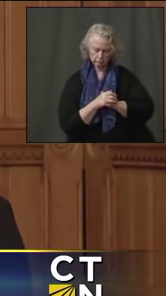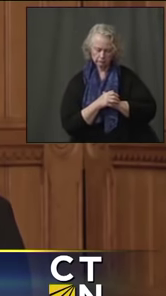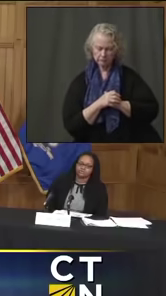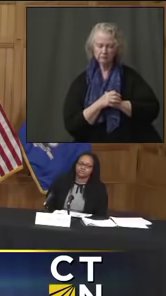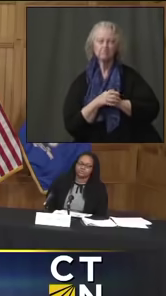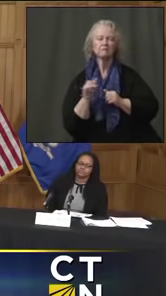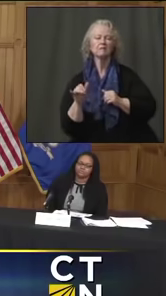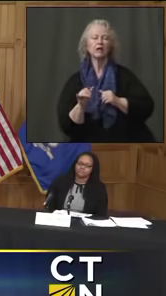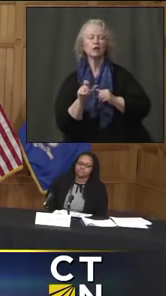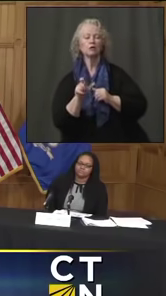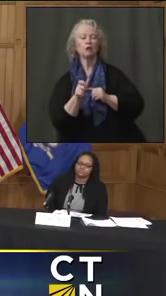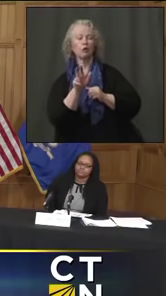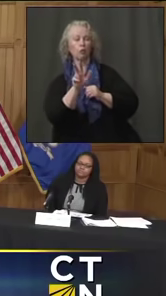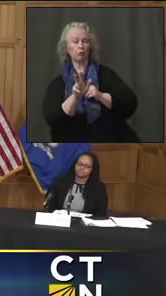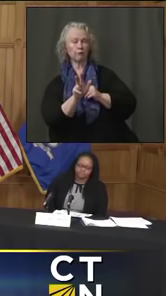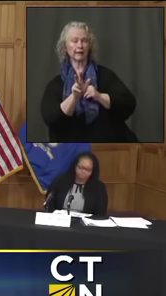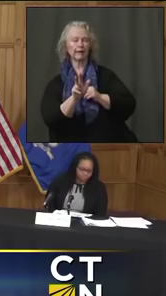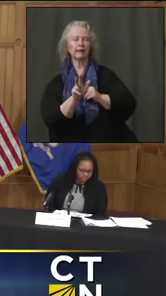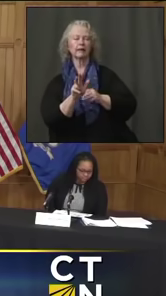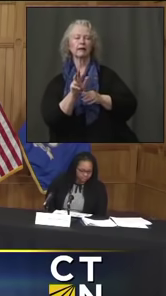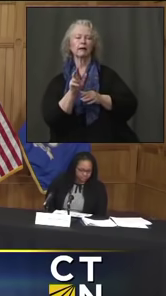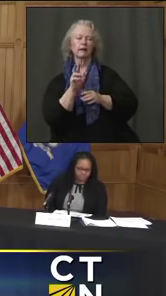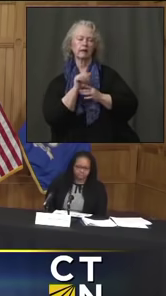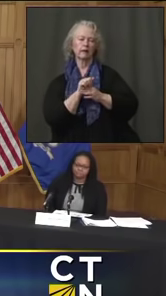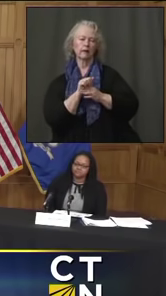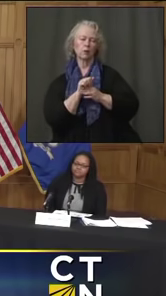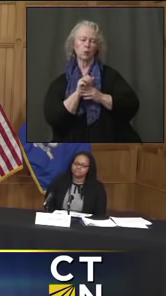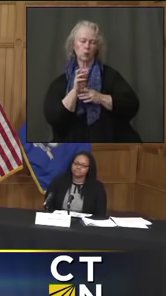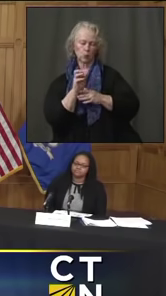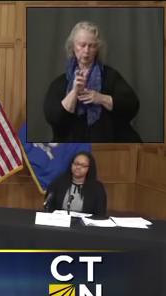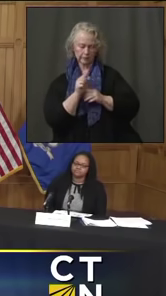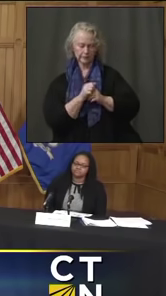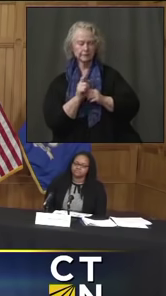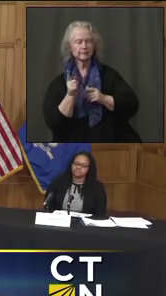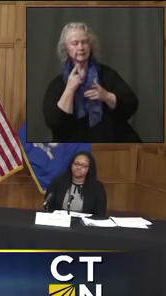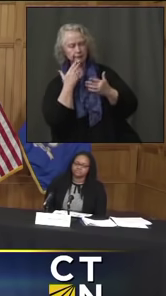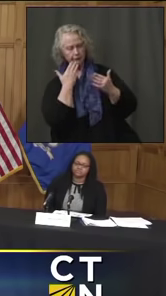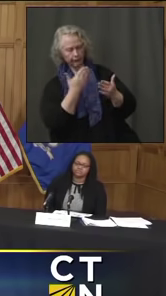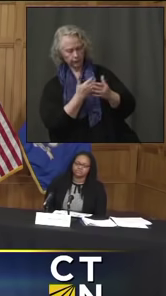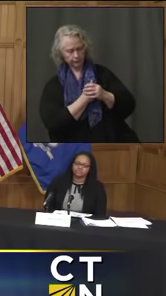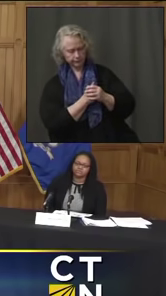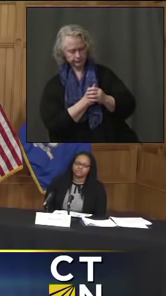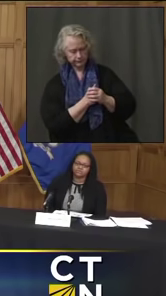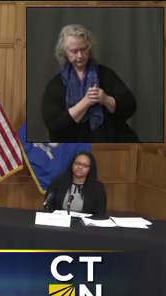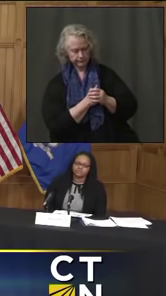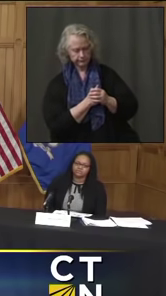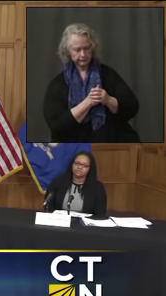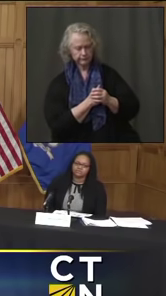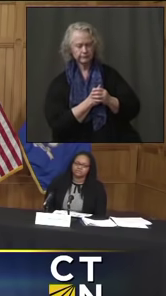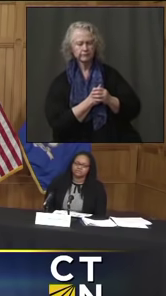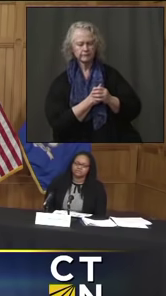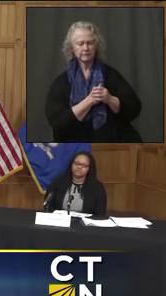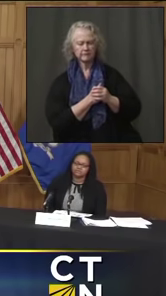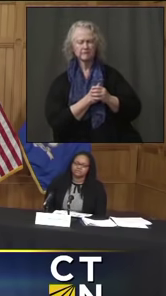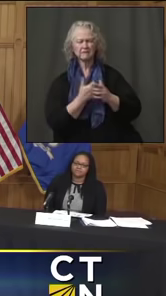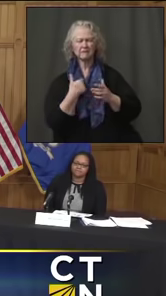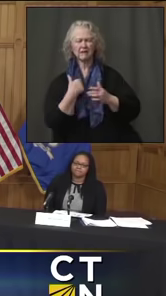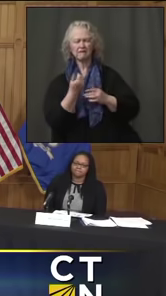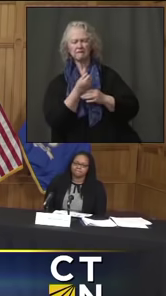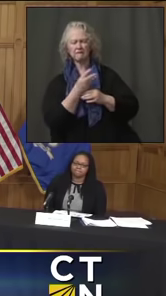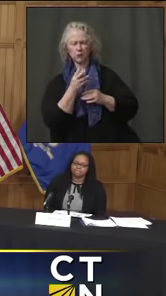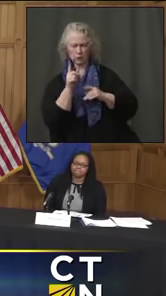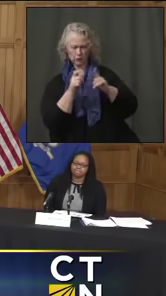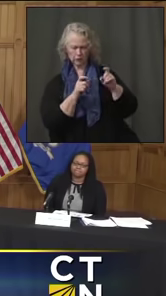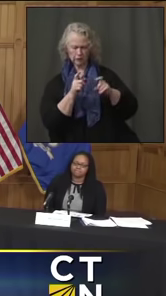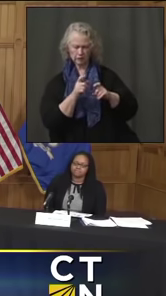Eyewitness News. All right, thank you. Thank you. I had a couple of questions. One,